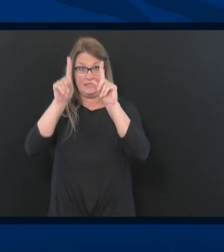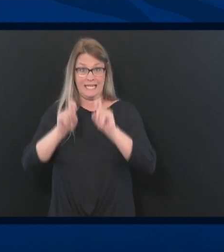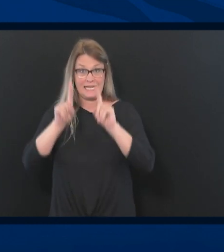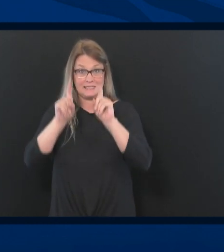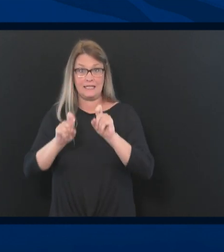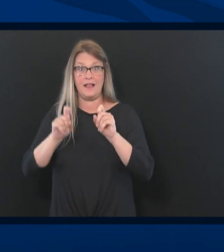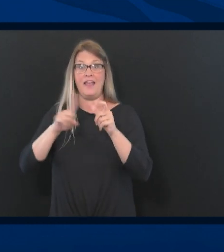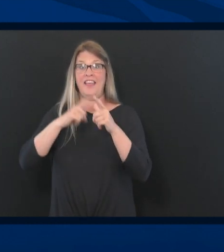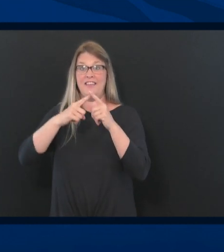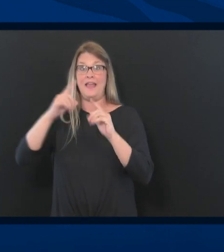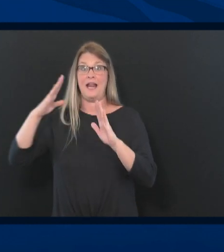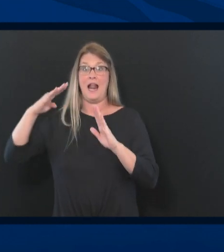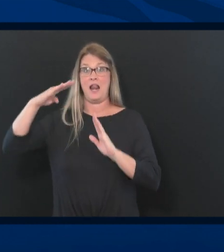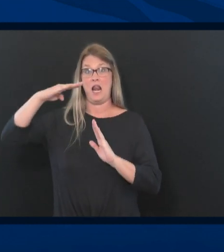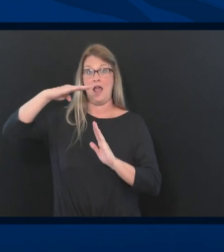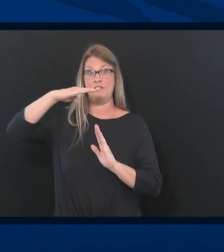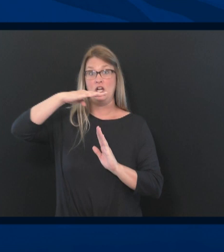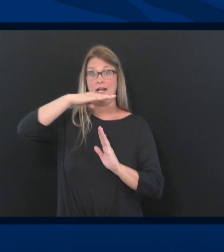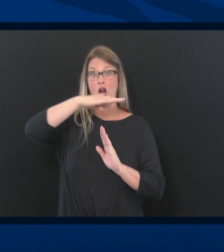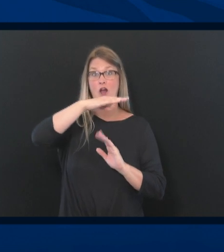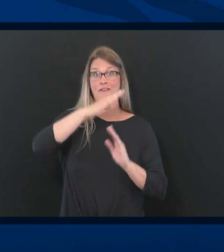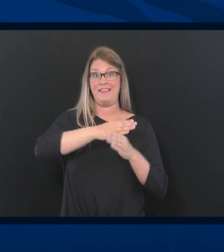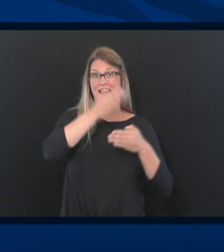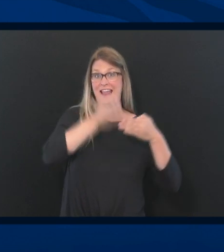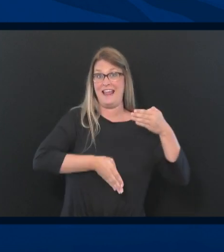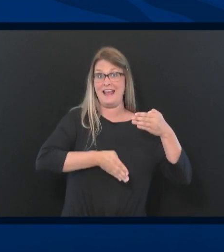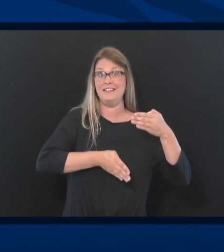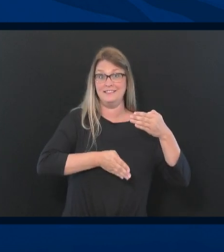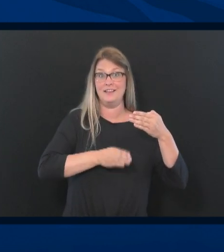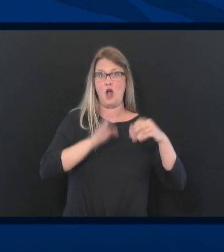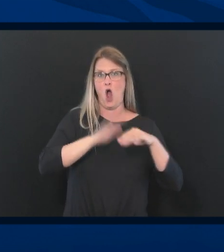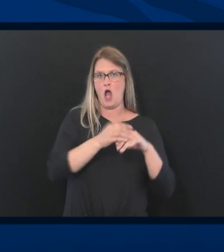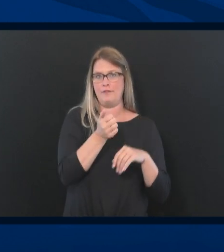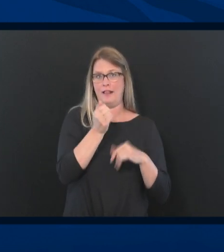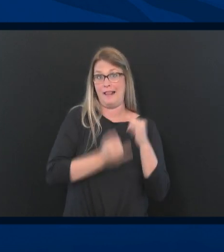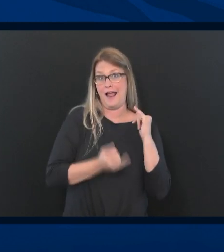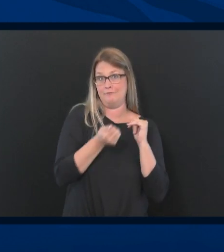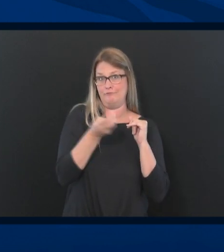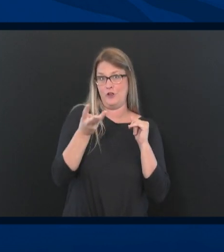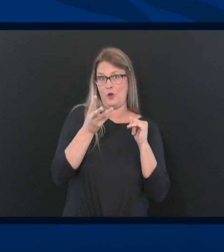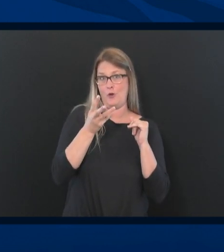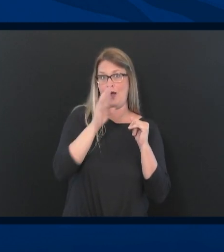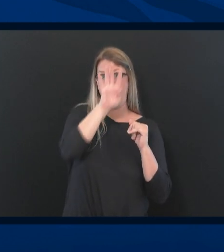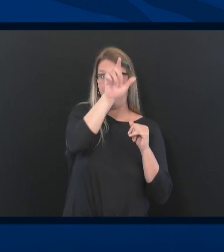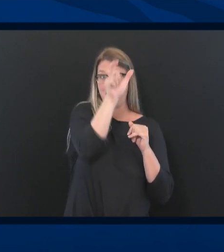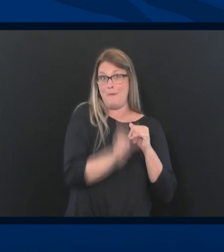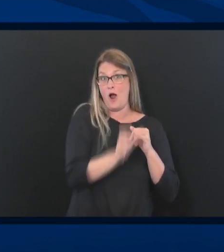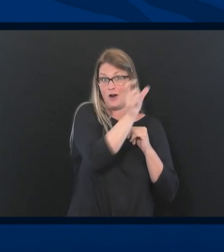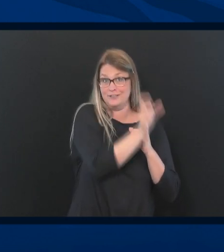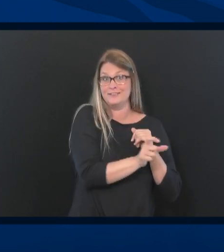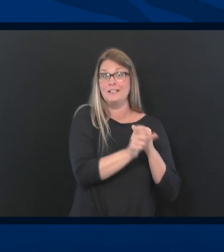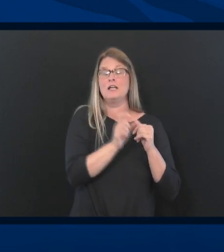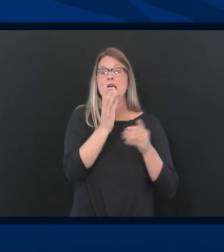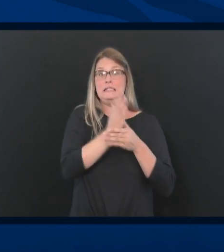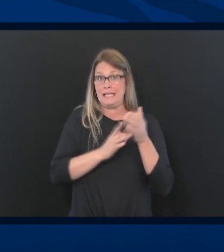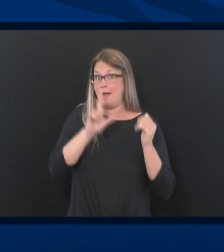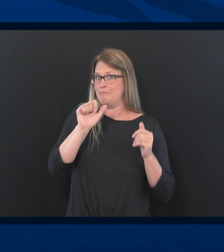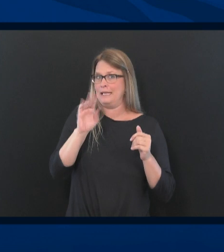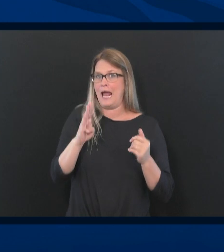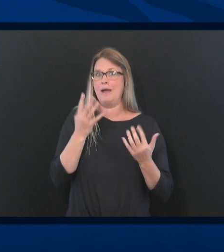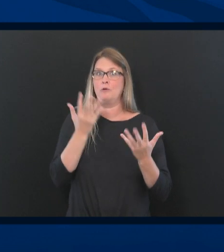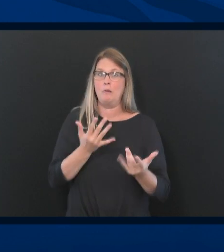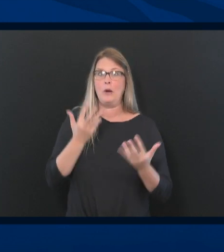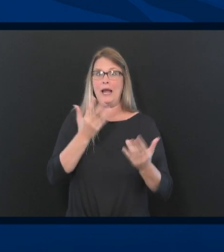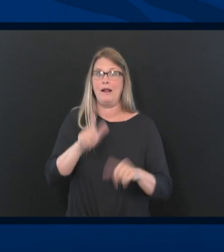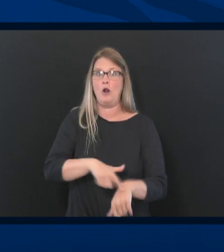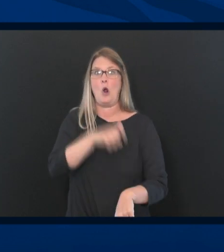a leveling off at the end of those last few bars. And that again is because there are some labs that have longer turnaround